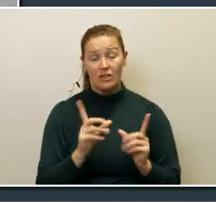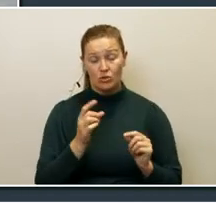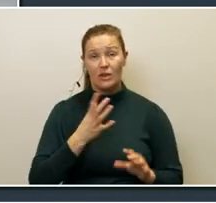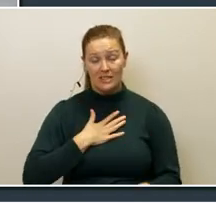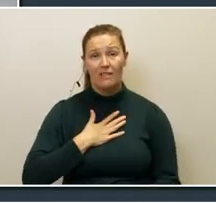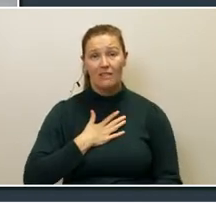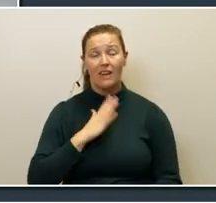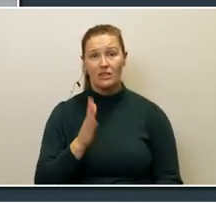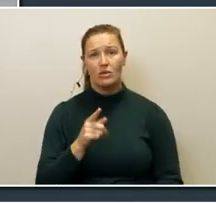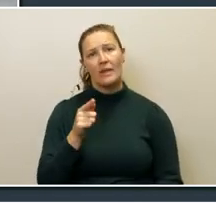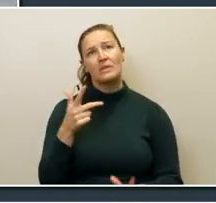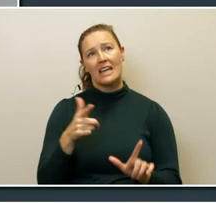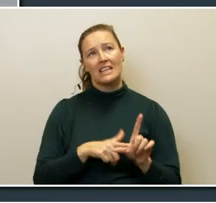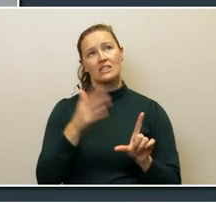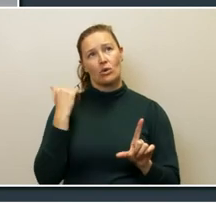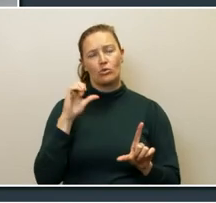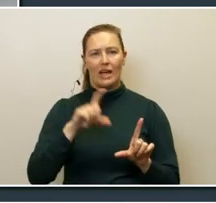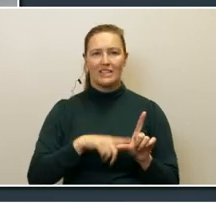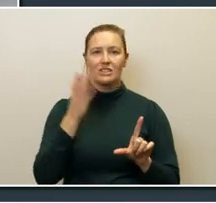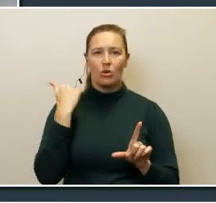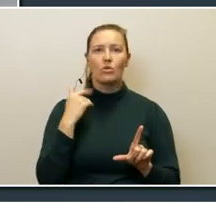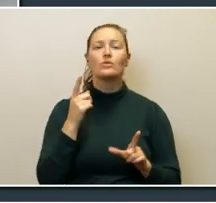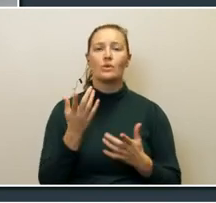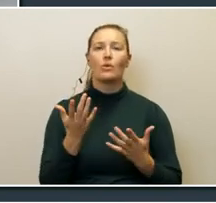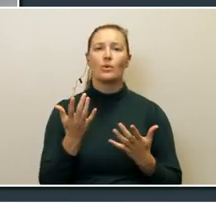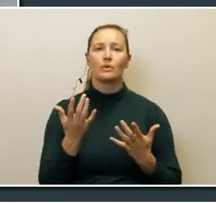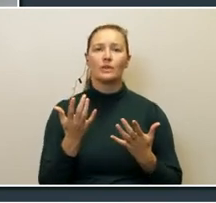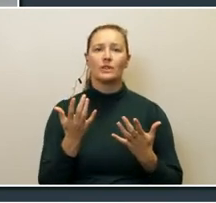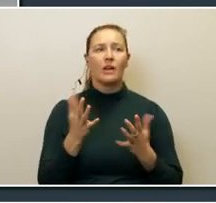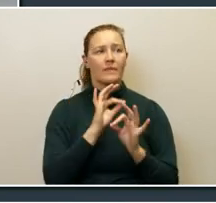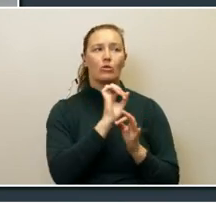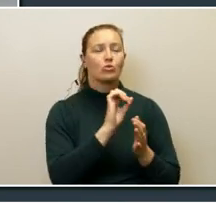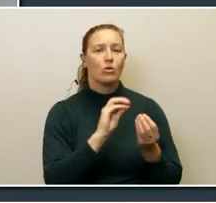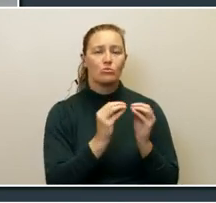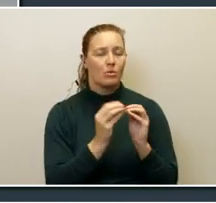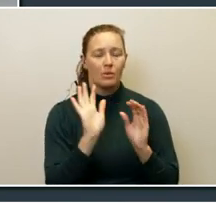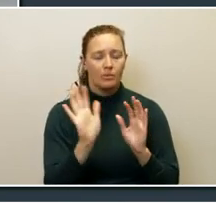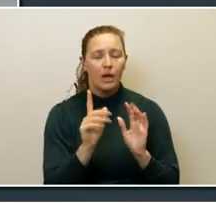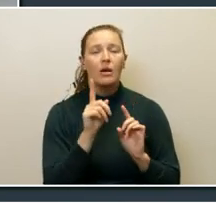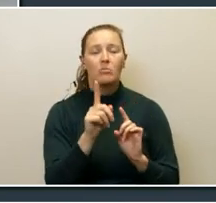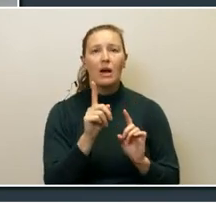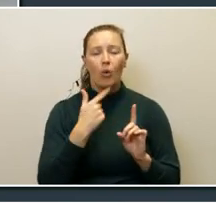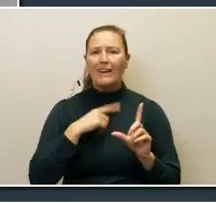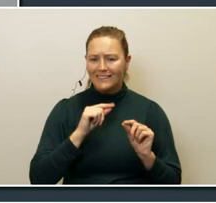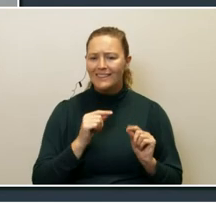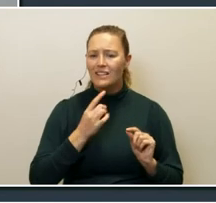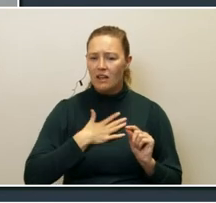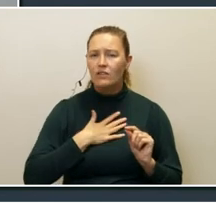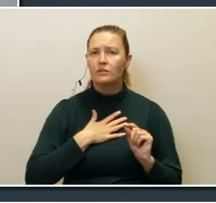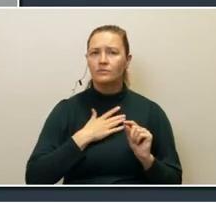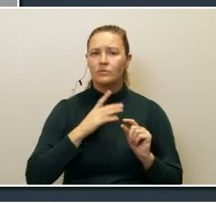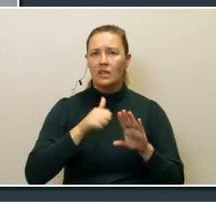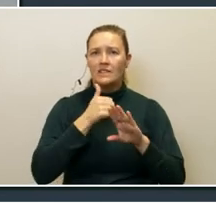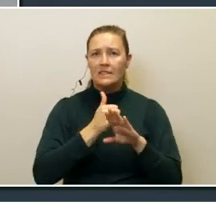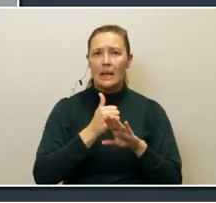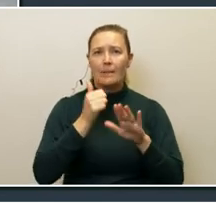was 8 years ago or 9 years ago, so it's kind of, you know, not your problem. But we did all that. We put a heat